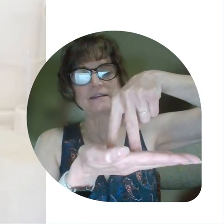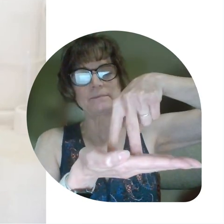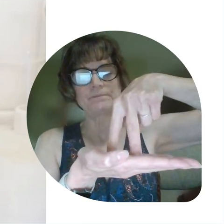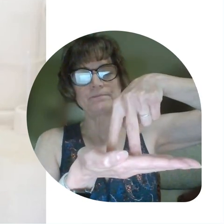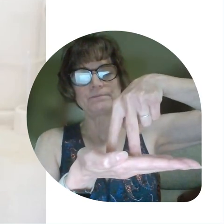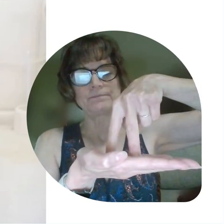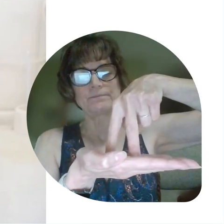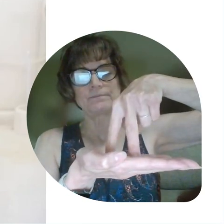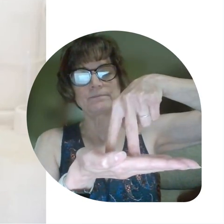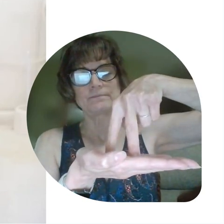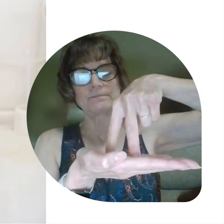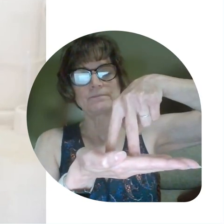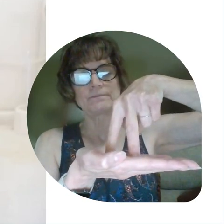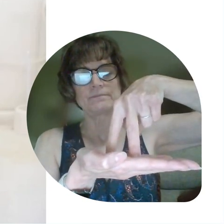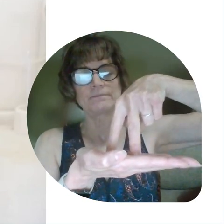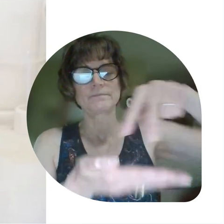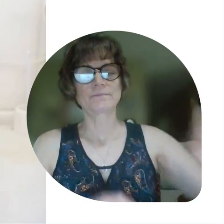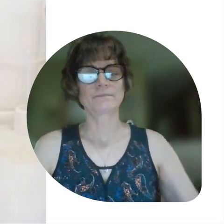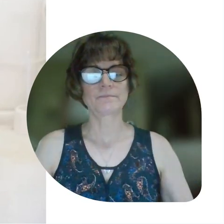Stand.